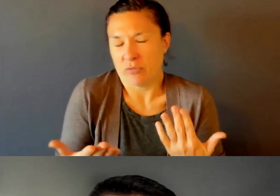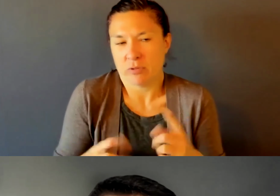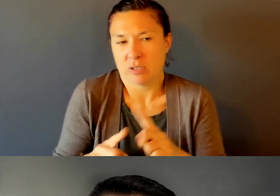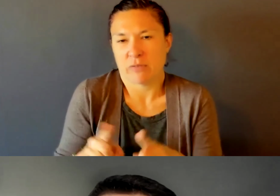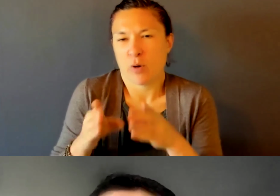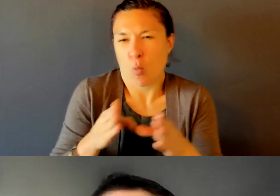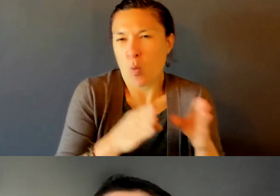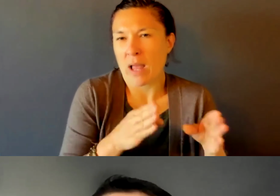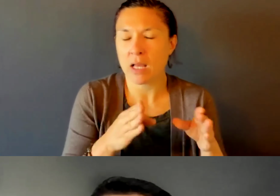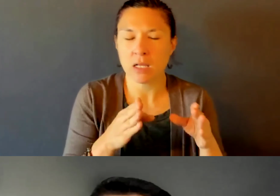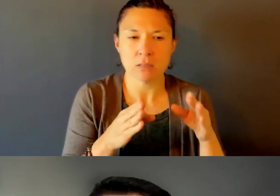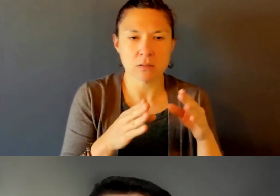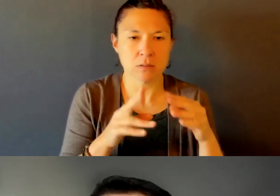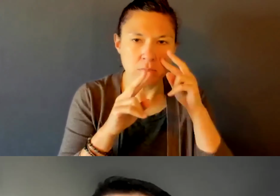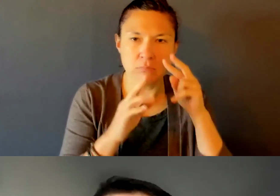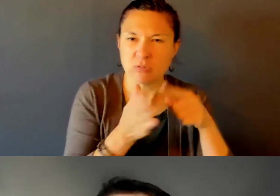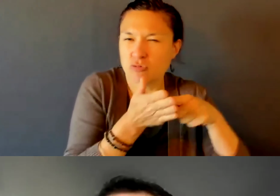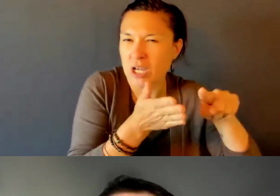about today.